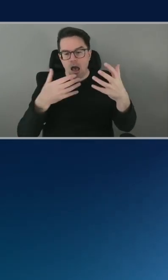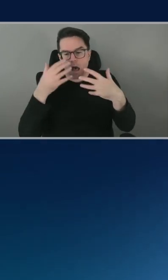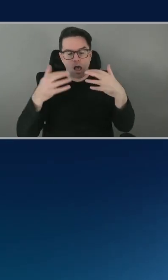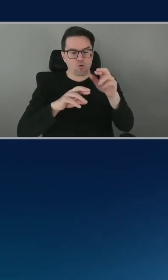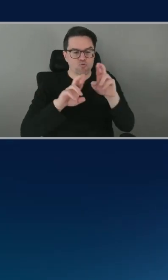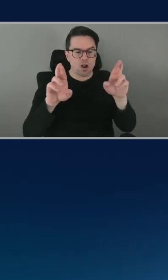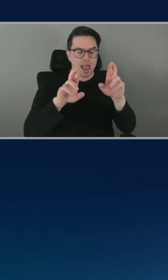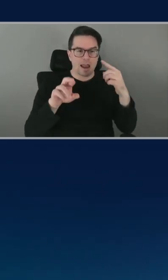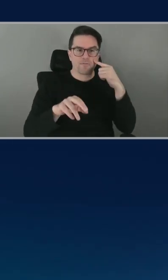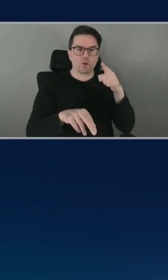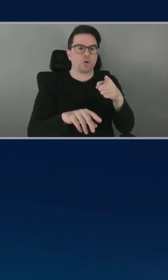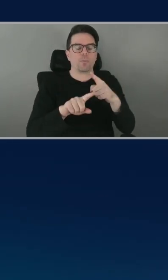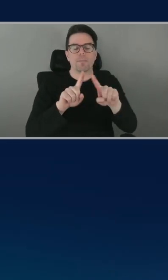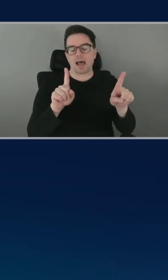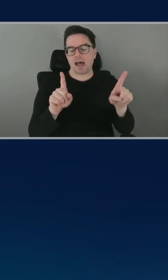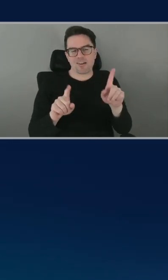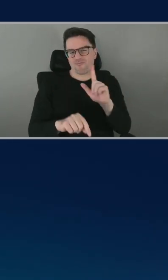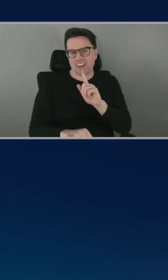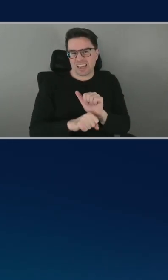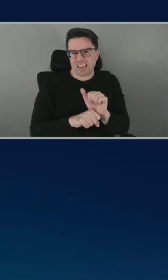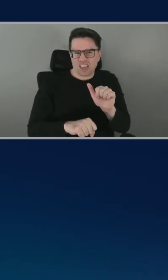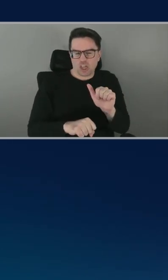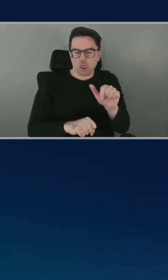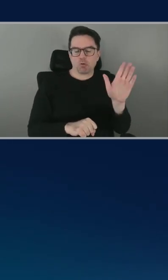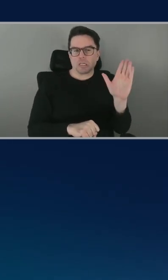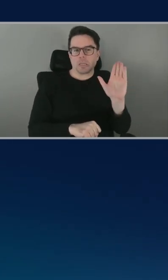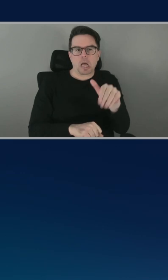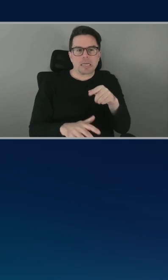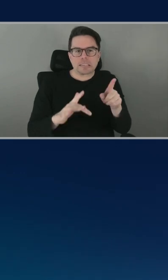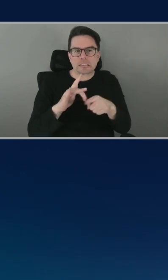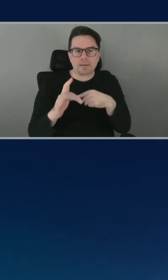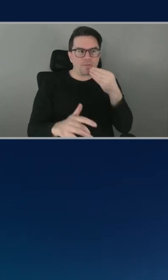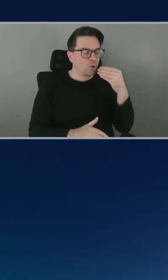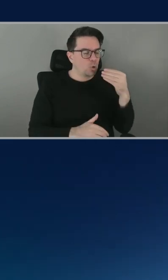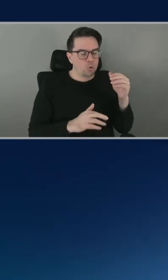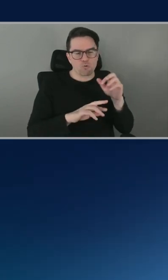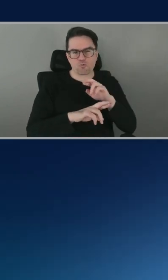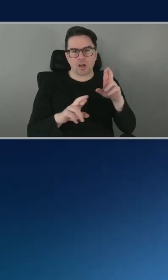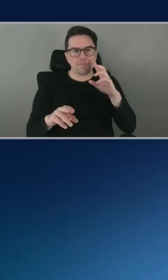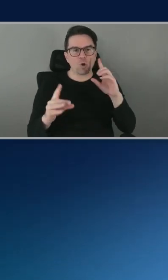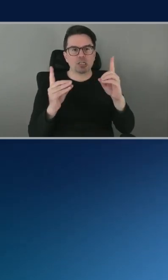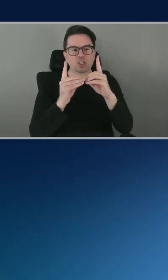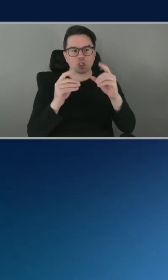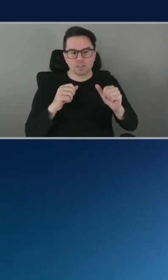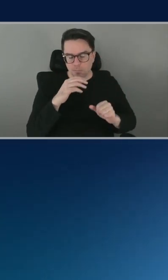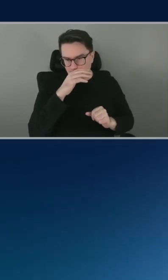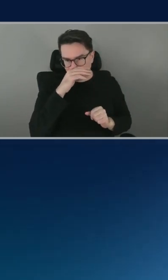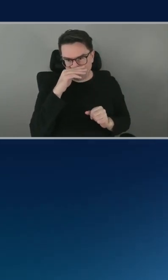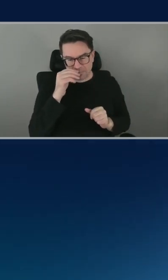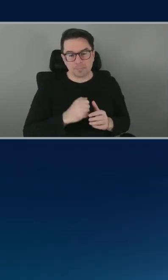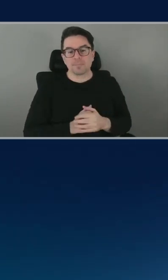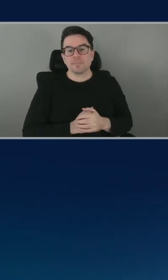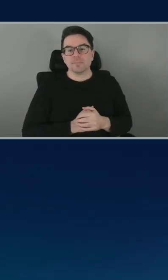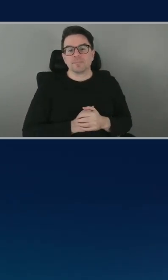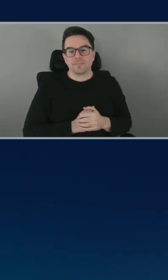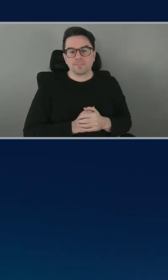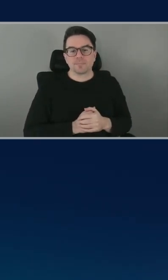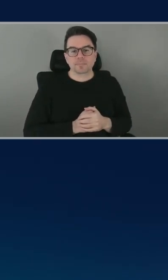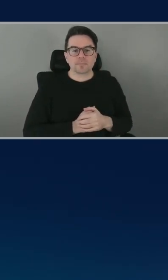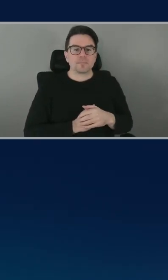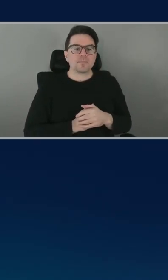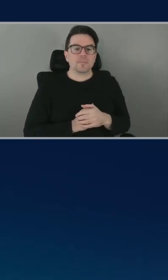average dev or DBA is going to be looking for as they manipulate and try to get to the hyper-specificity of whatever their query is going to